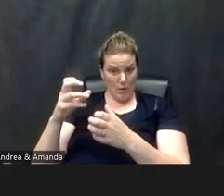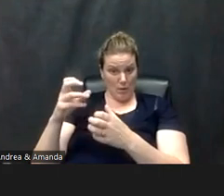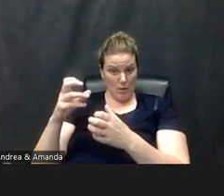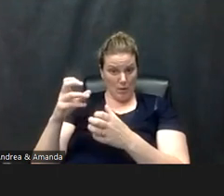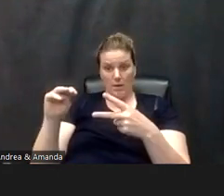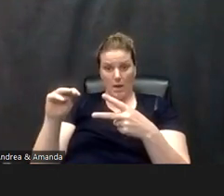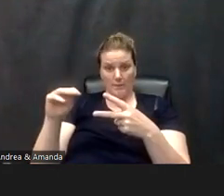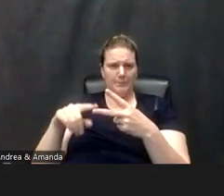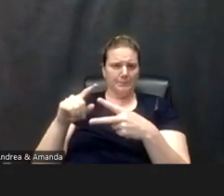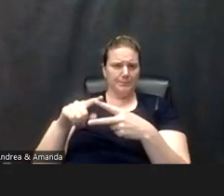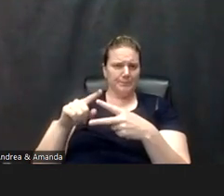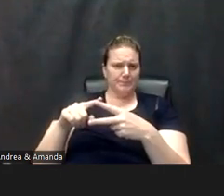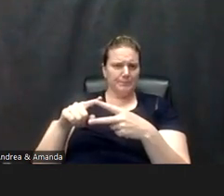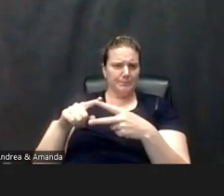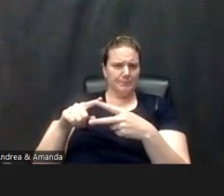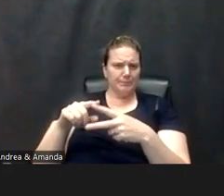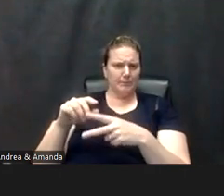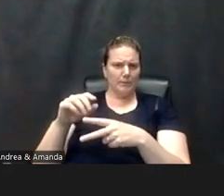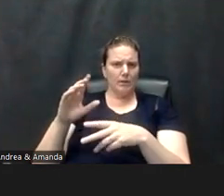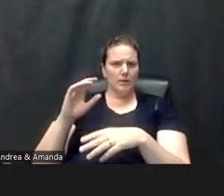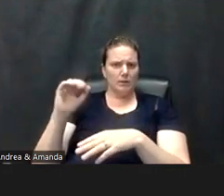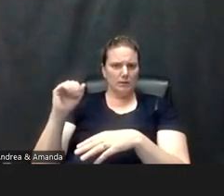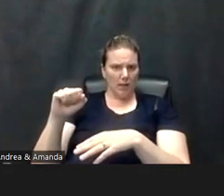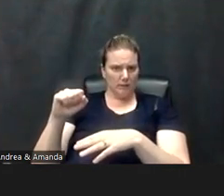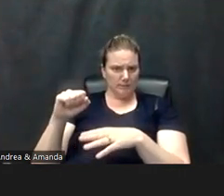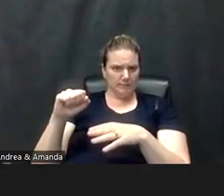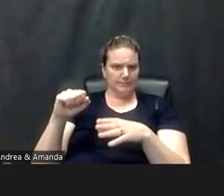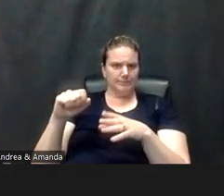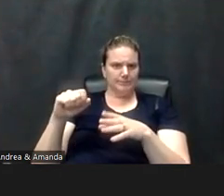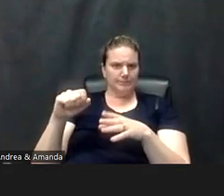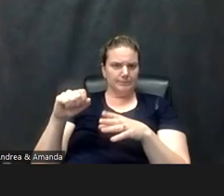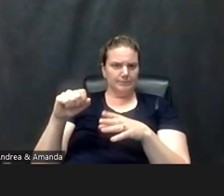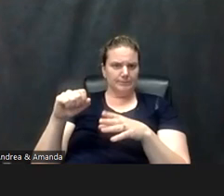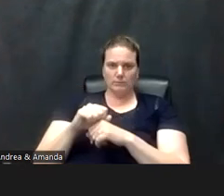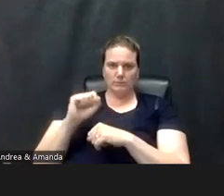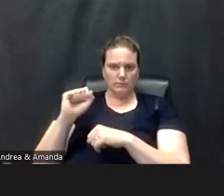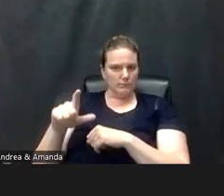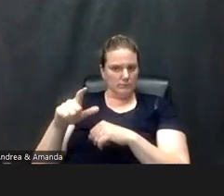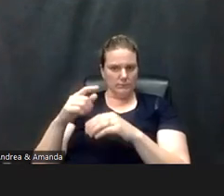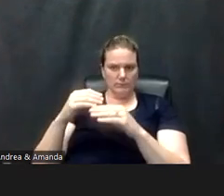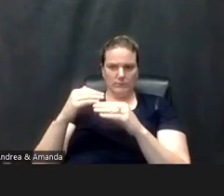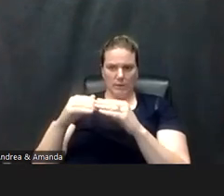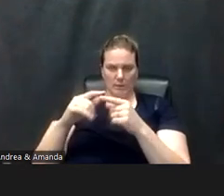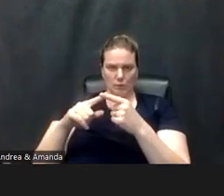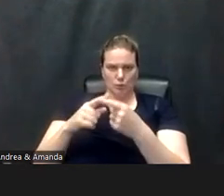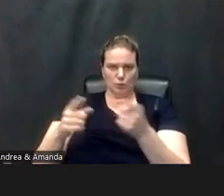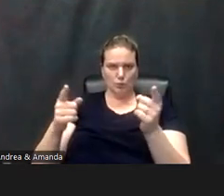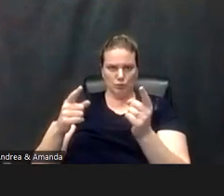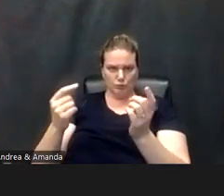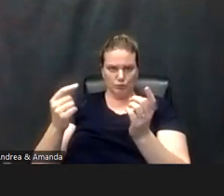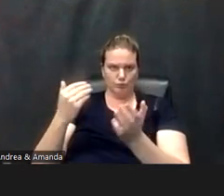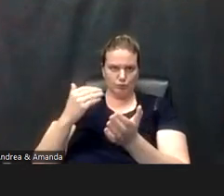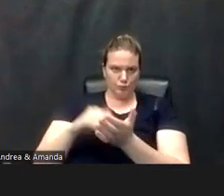and in addition to that, we'll be sending an email around to you guys, because kind of reiterating or summing